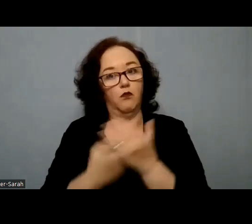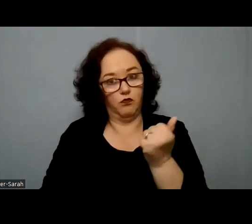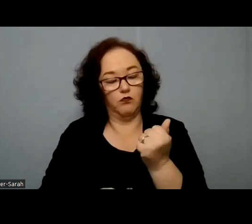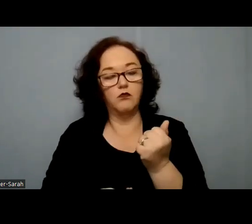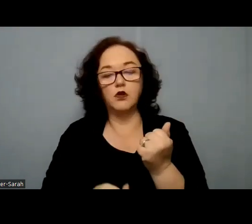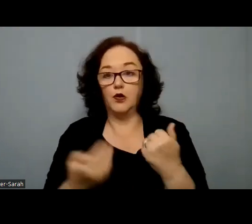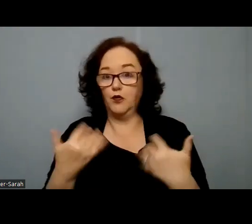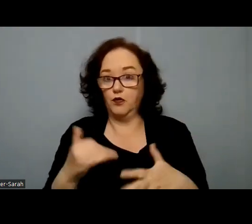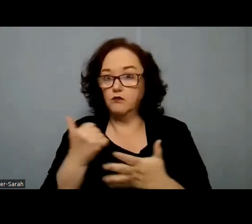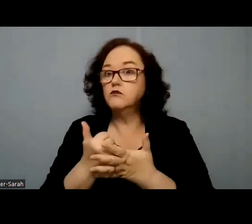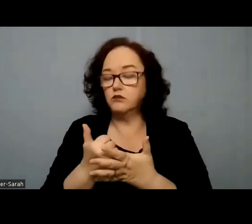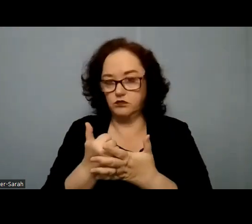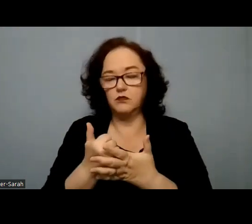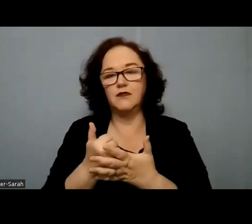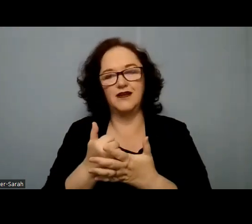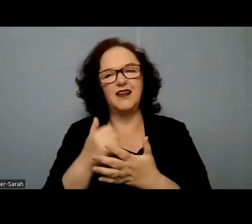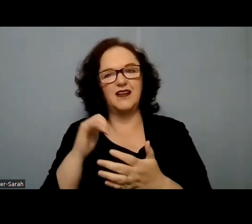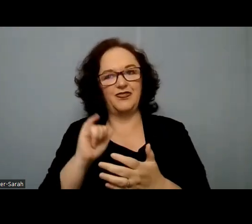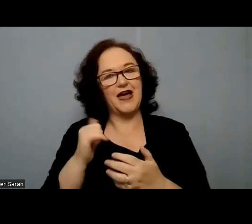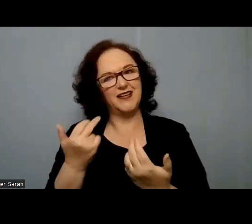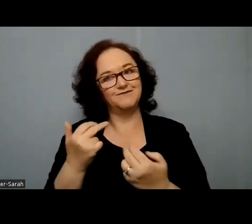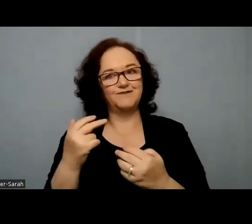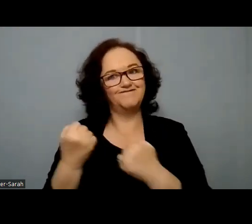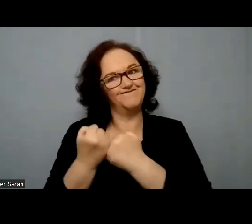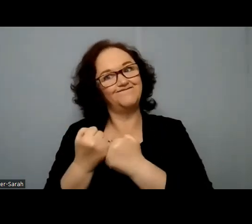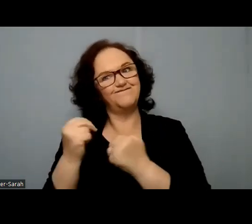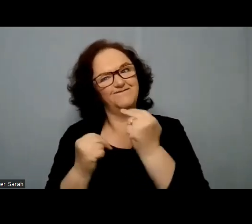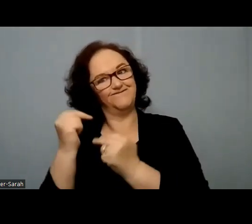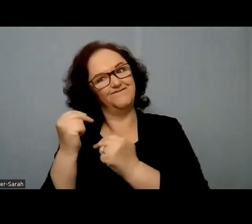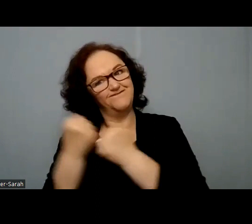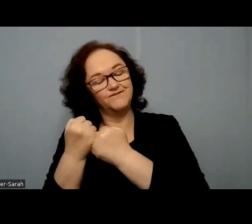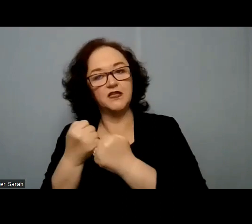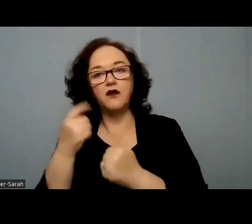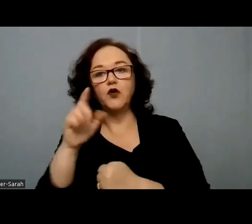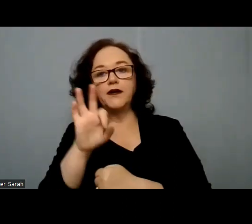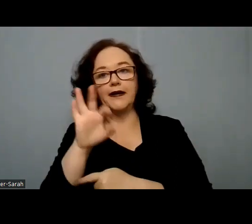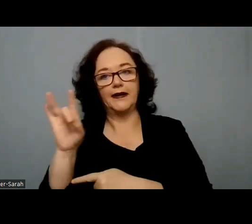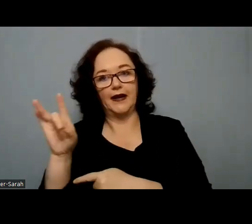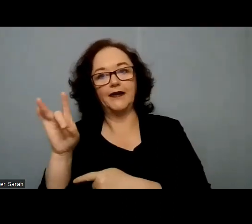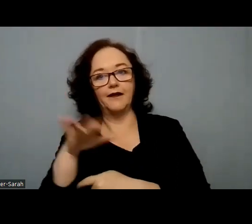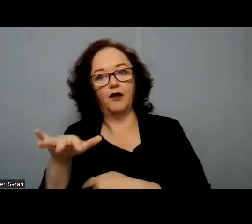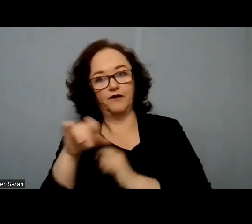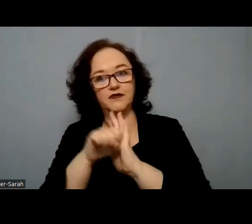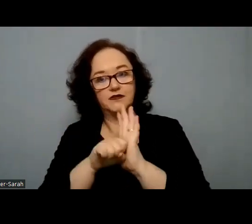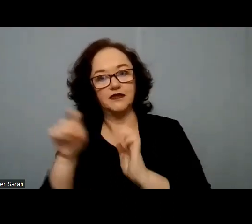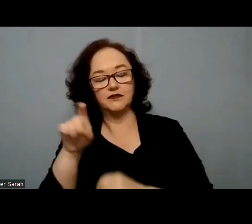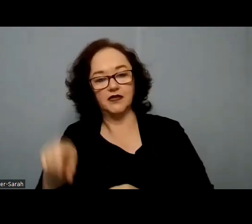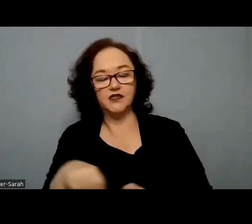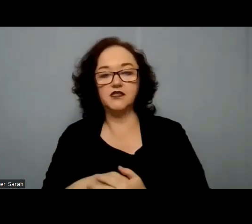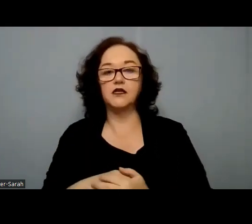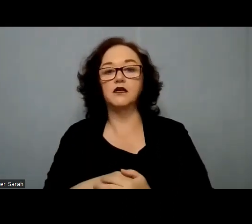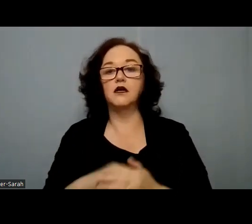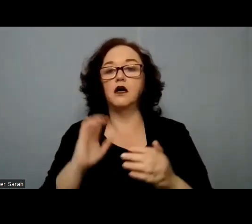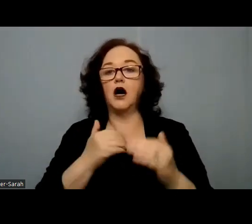as a building block for 988 through the state of Texas. Our state hospital step-down programs